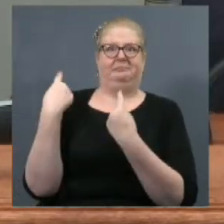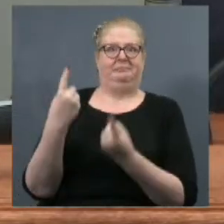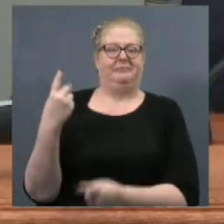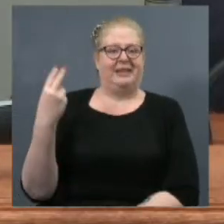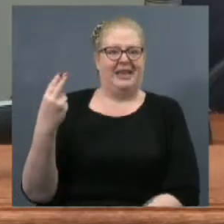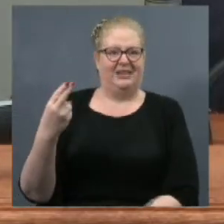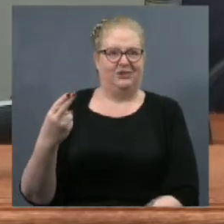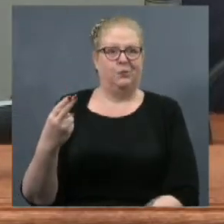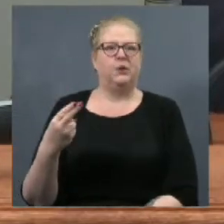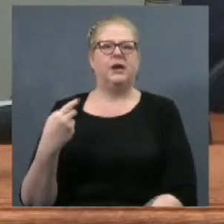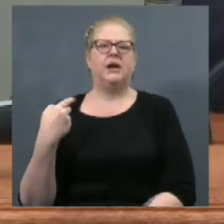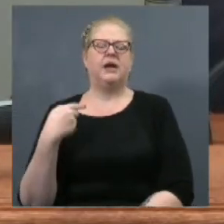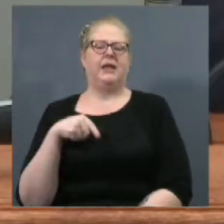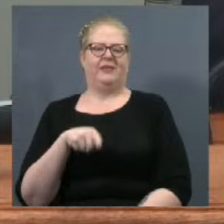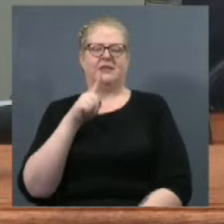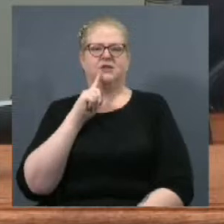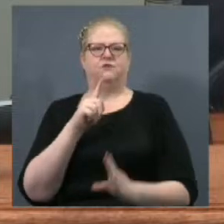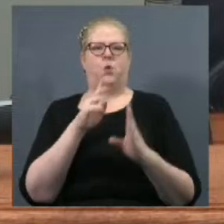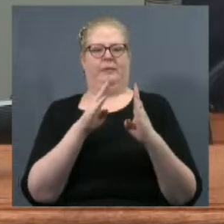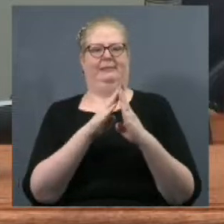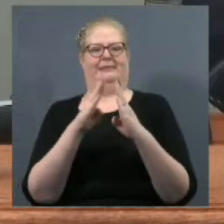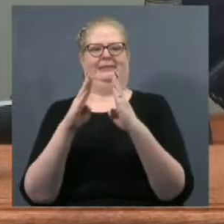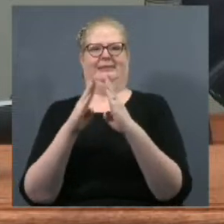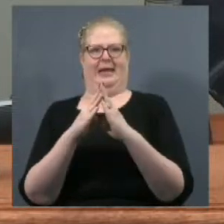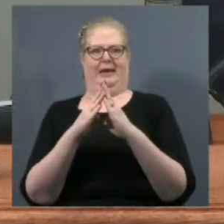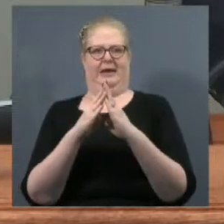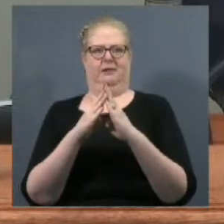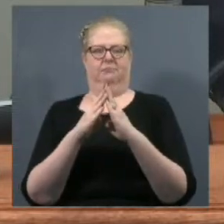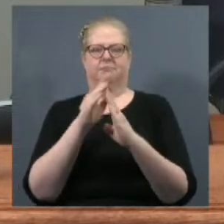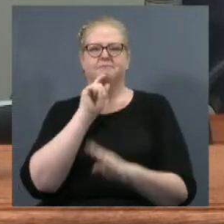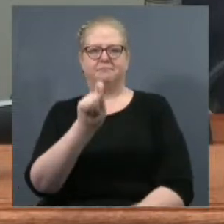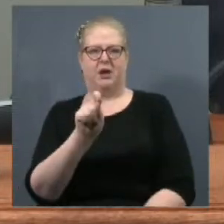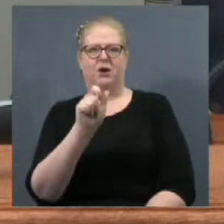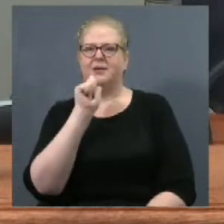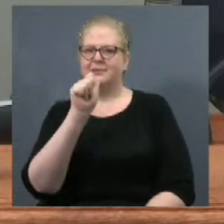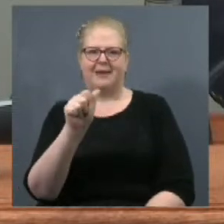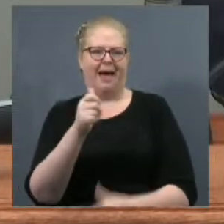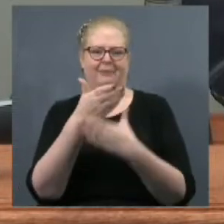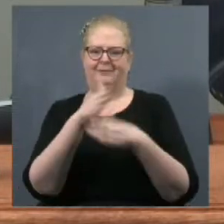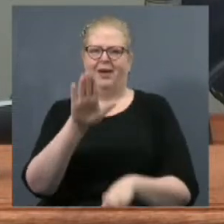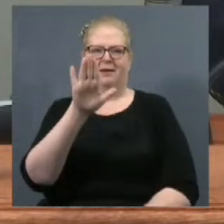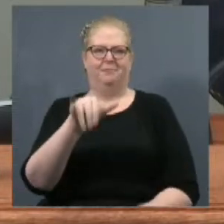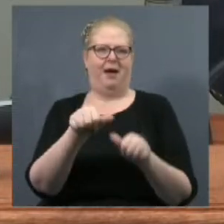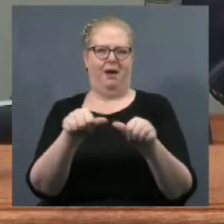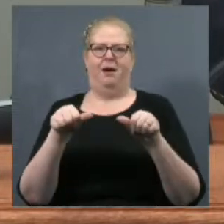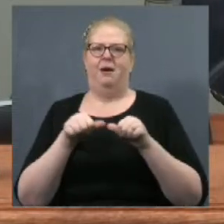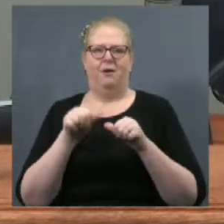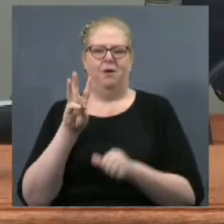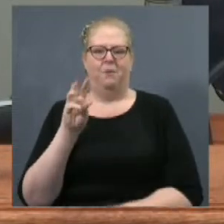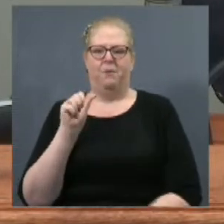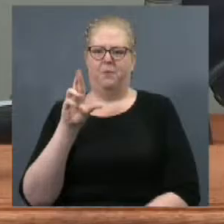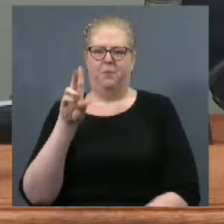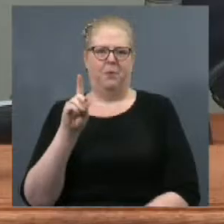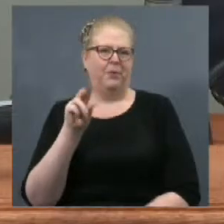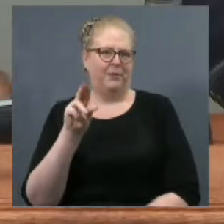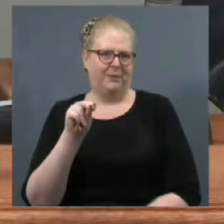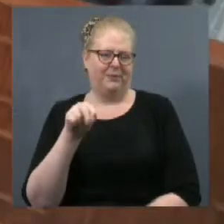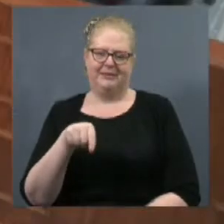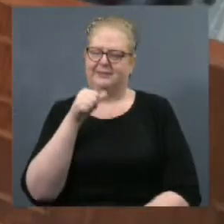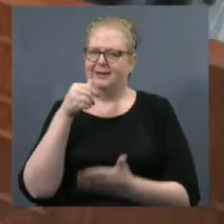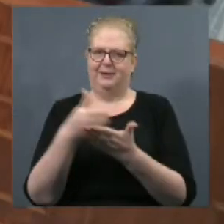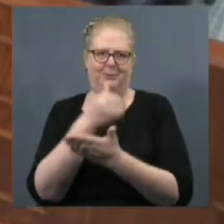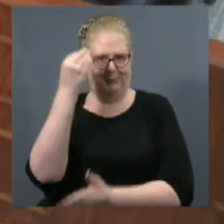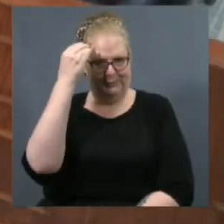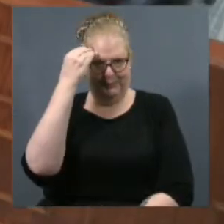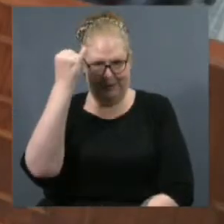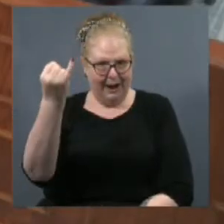citywide funds, and they weren't divided by ward. So I want to make sure this is nothing new. from that standpoint. Director Hines?